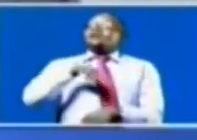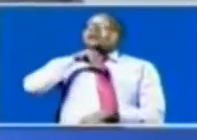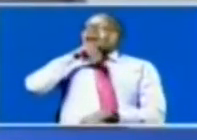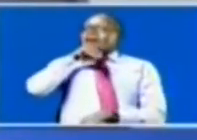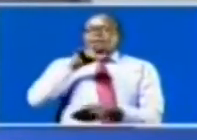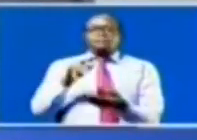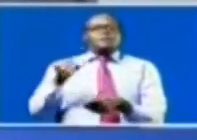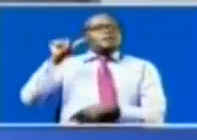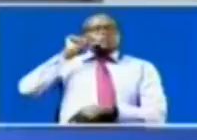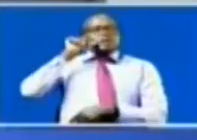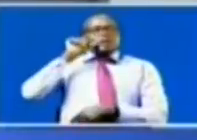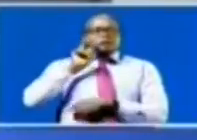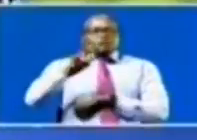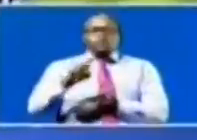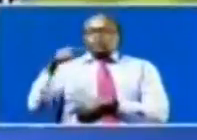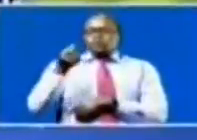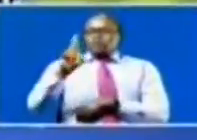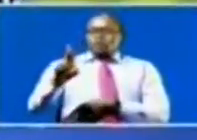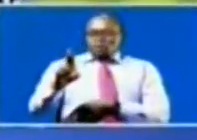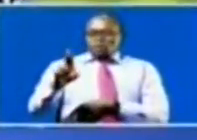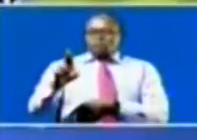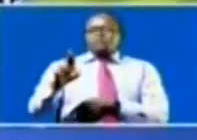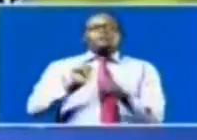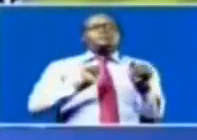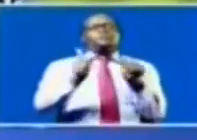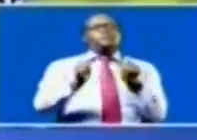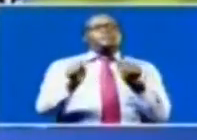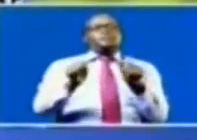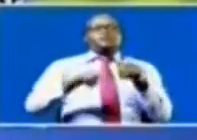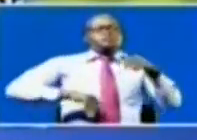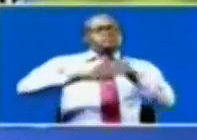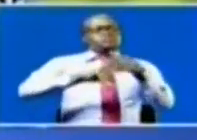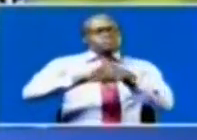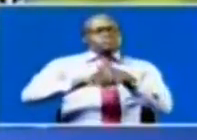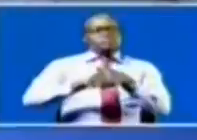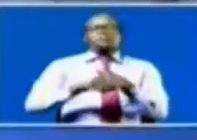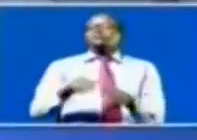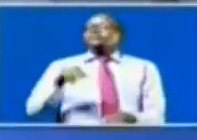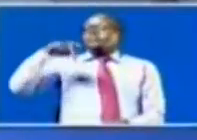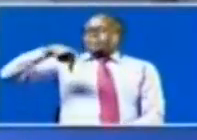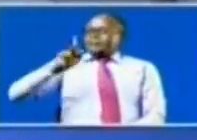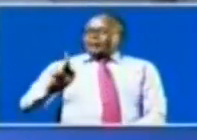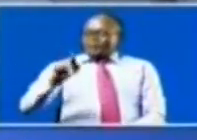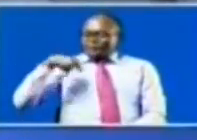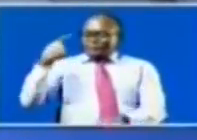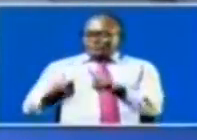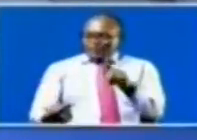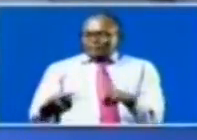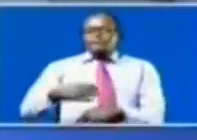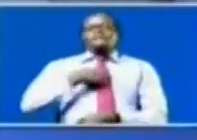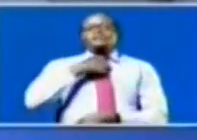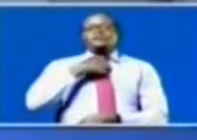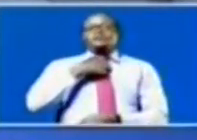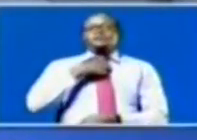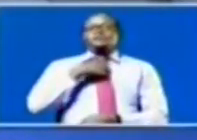to London to watch the Gor Mahia versus Everton game at Goodison Park, Kenneth mid this year visited